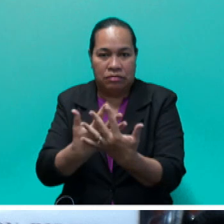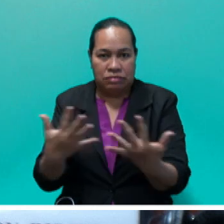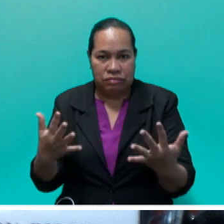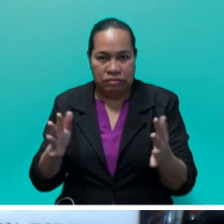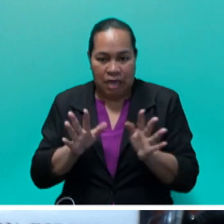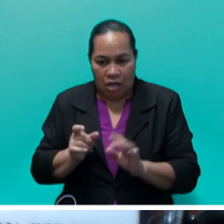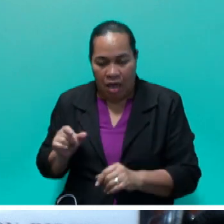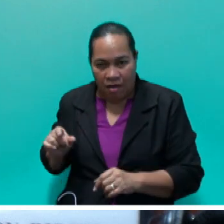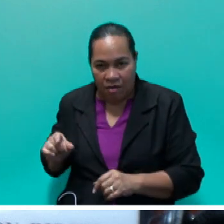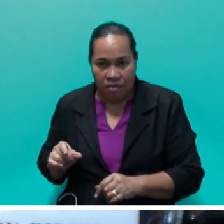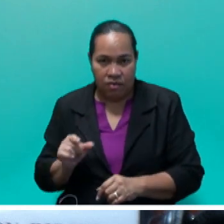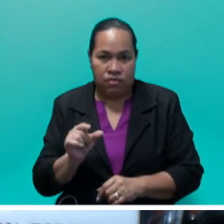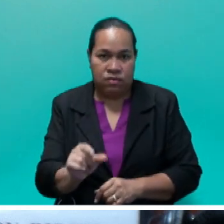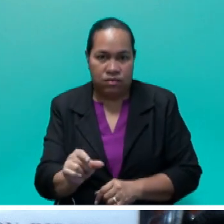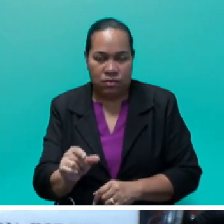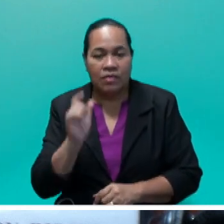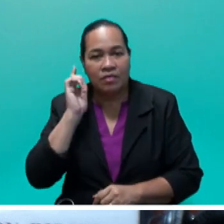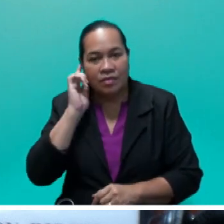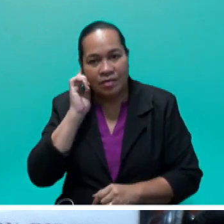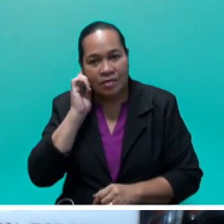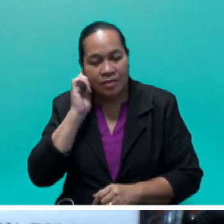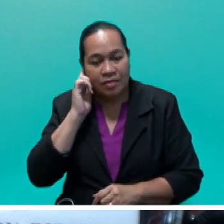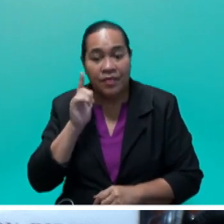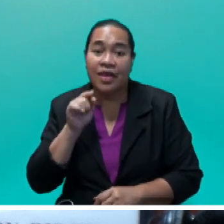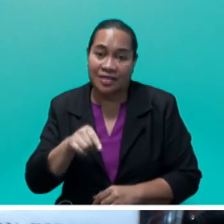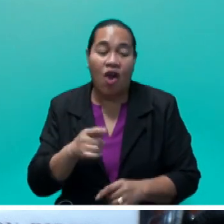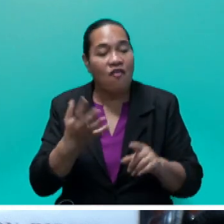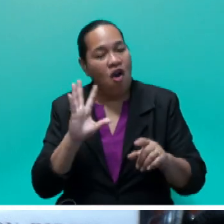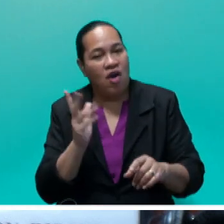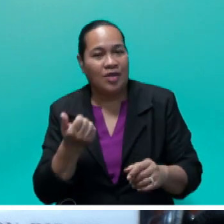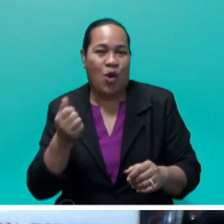the fencing and the walkway. They have already